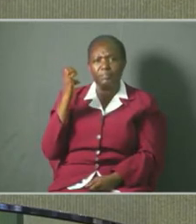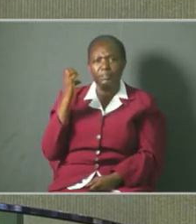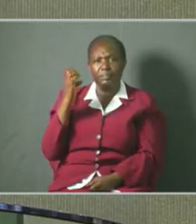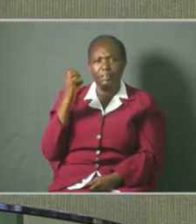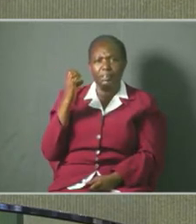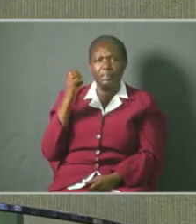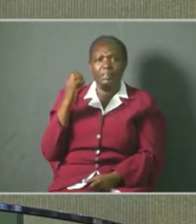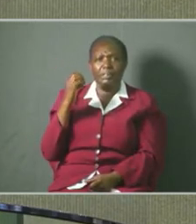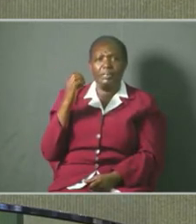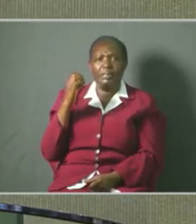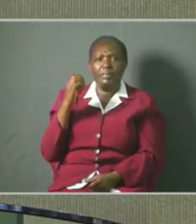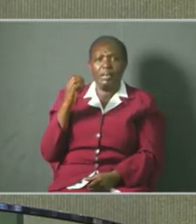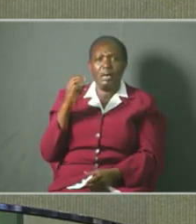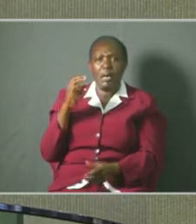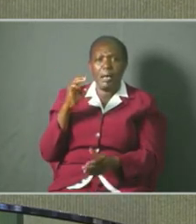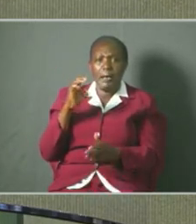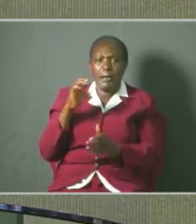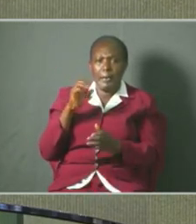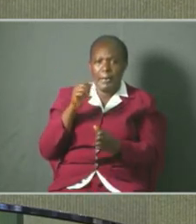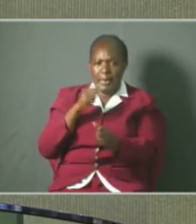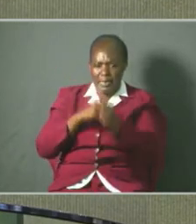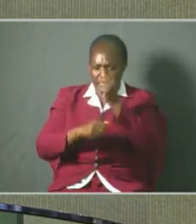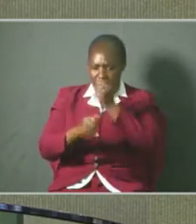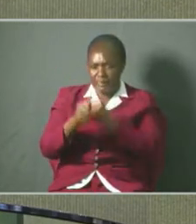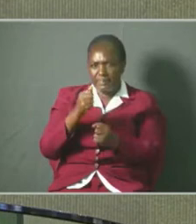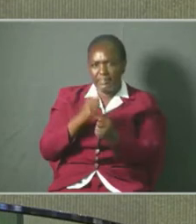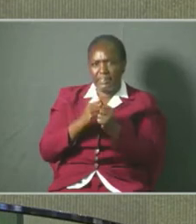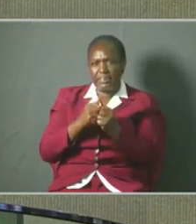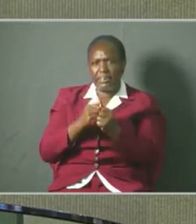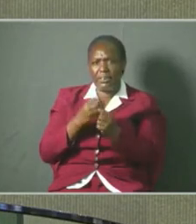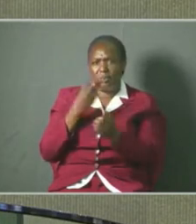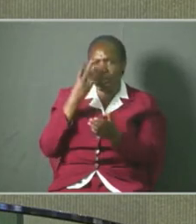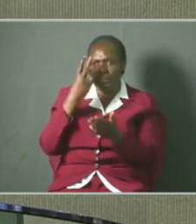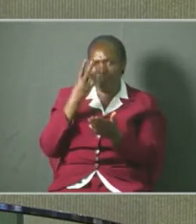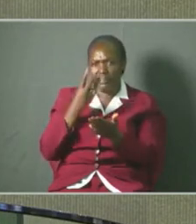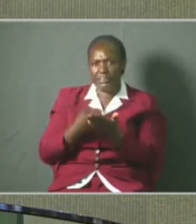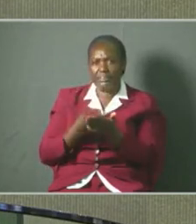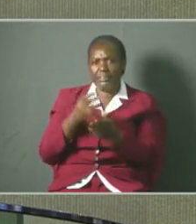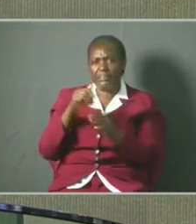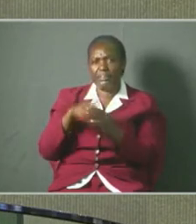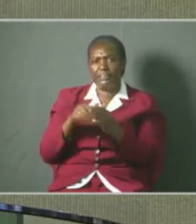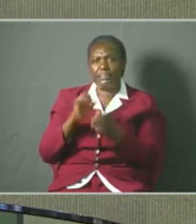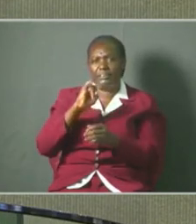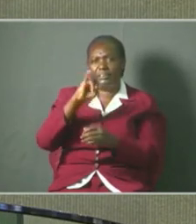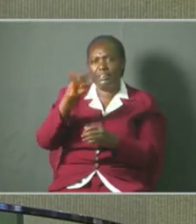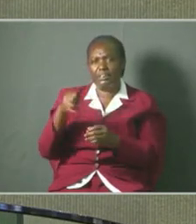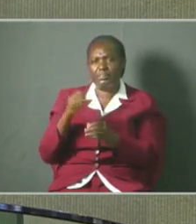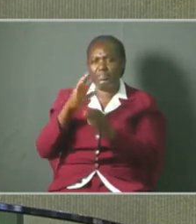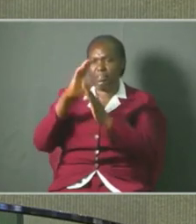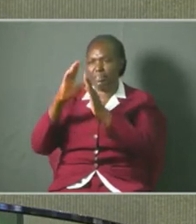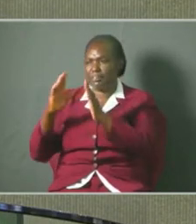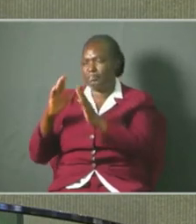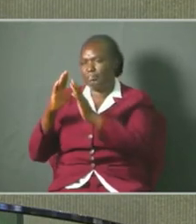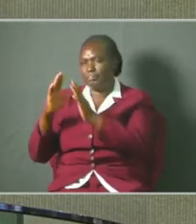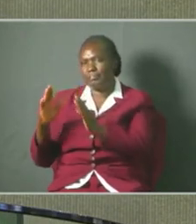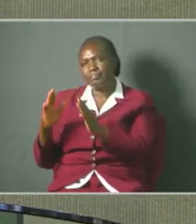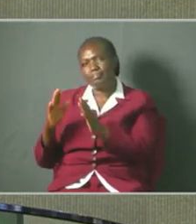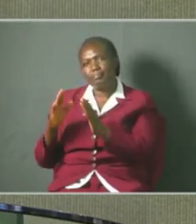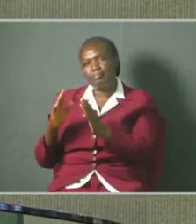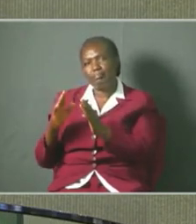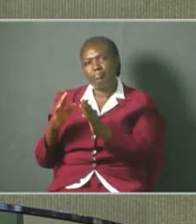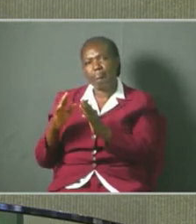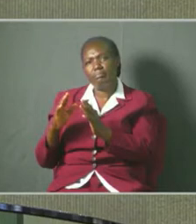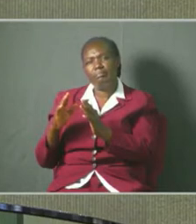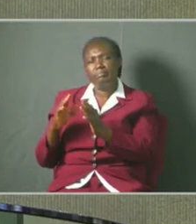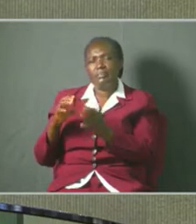According to the book of Acts, it's witnessing in Jerusalem. And the position of the founder of this